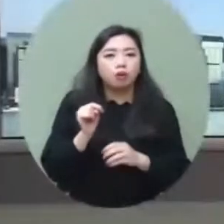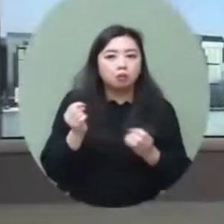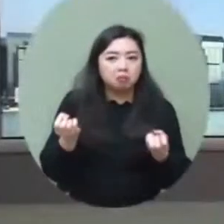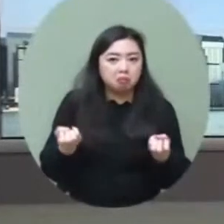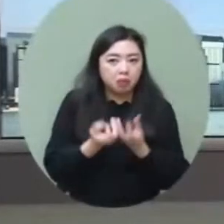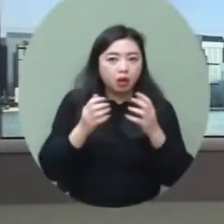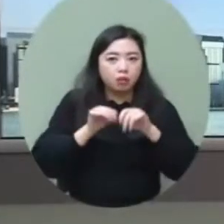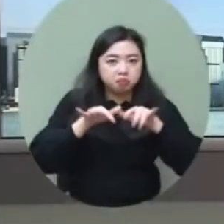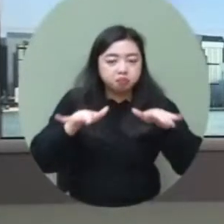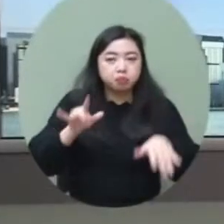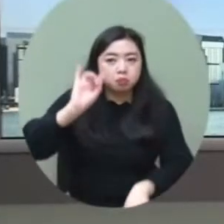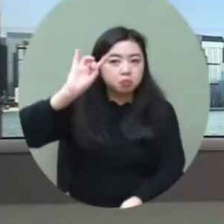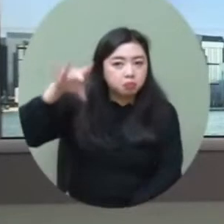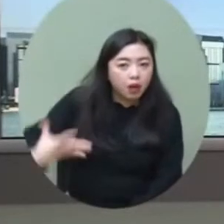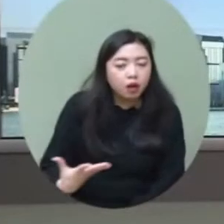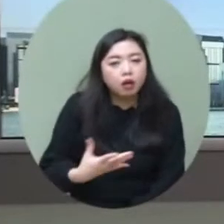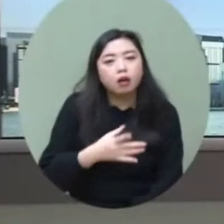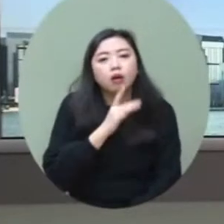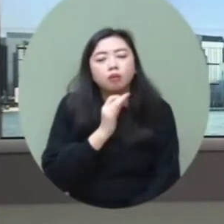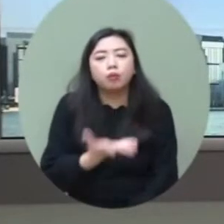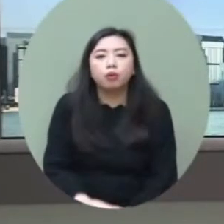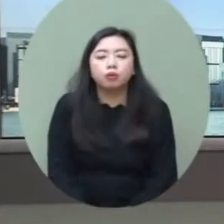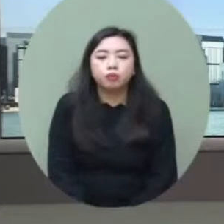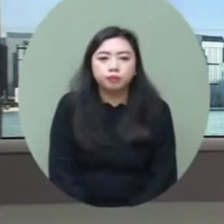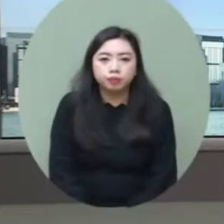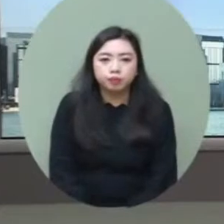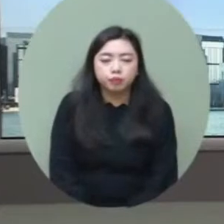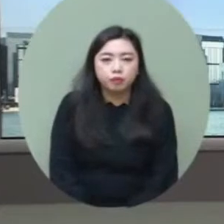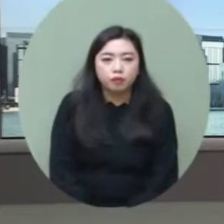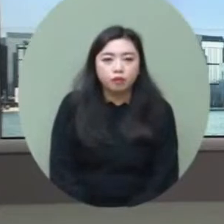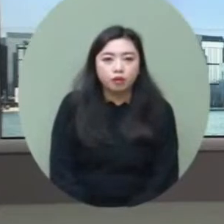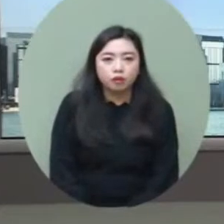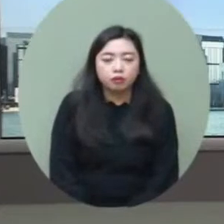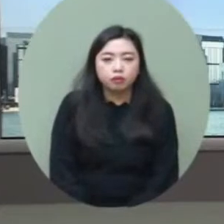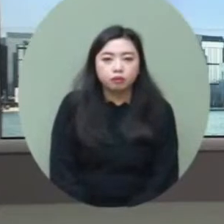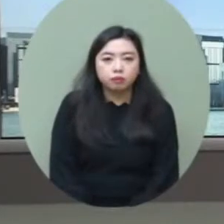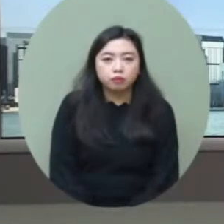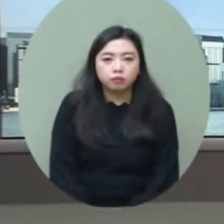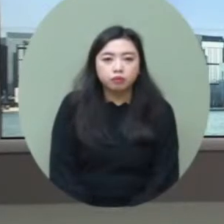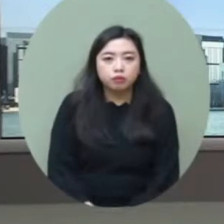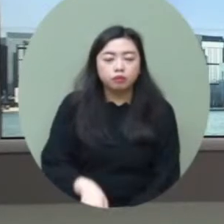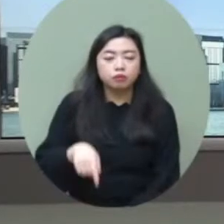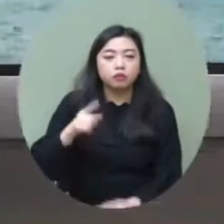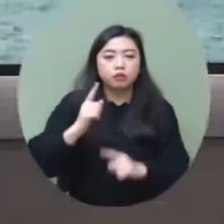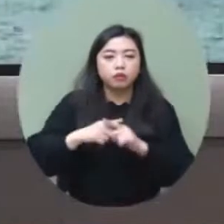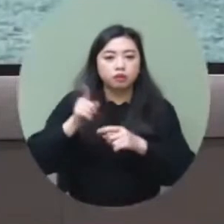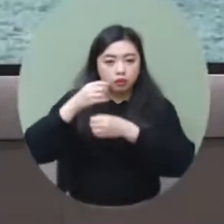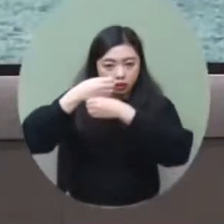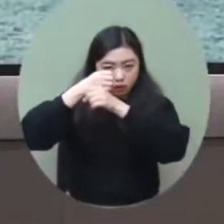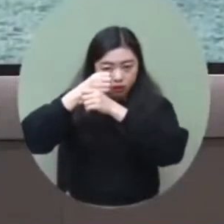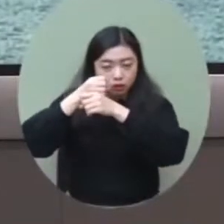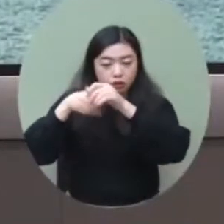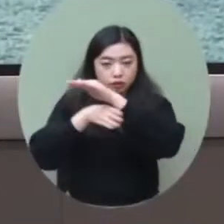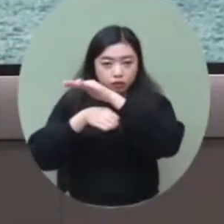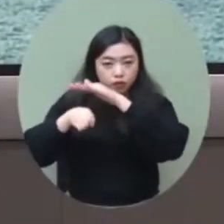I understand from our laboratory colleagues that the circulating strain now is